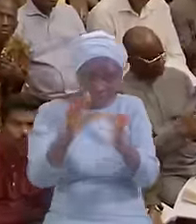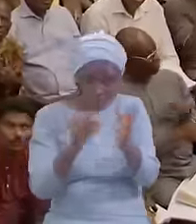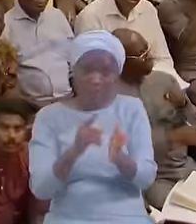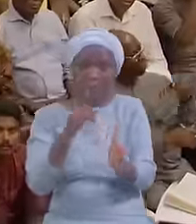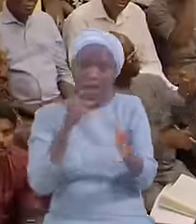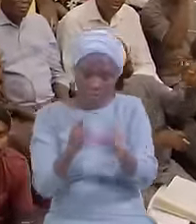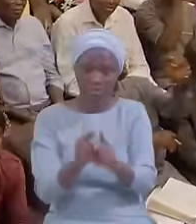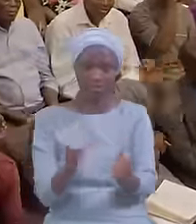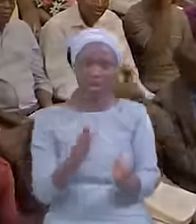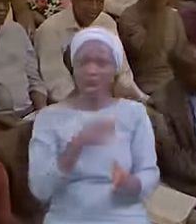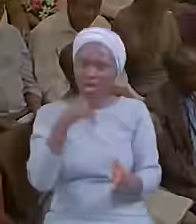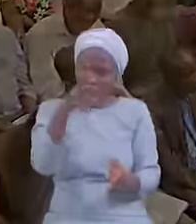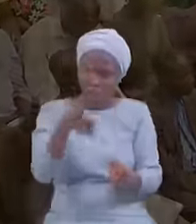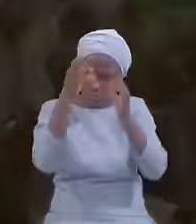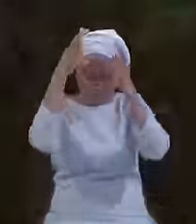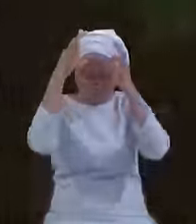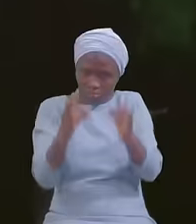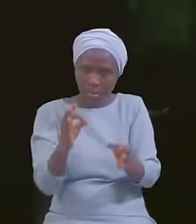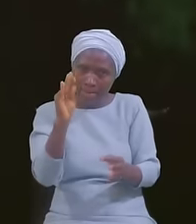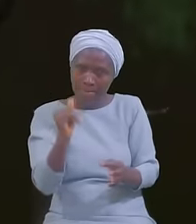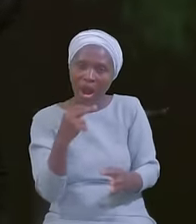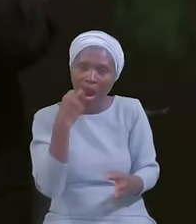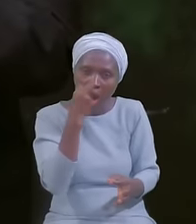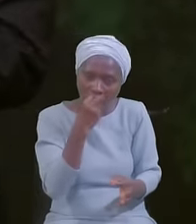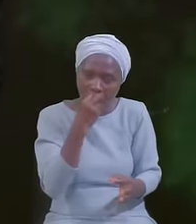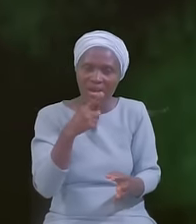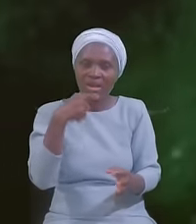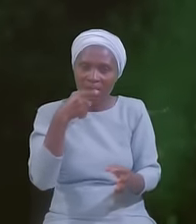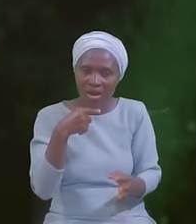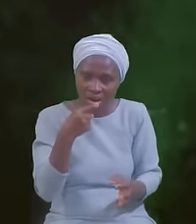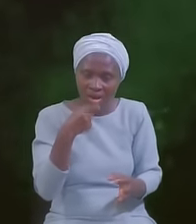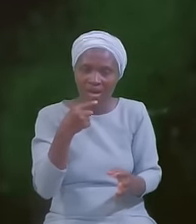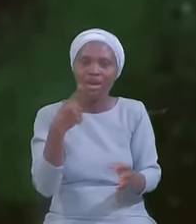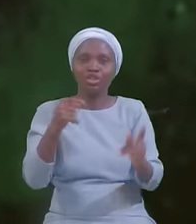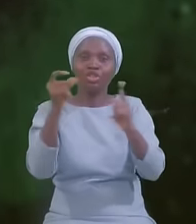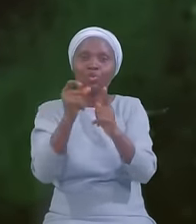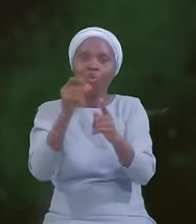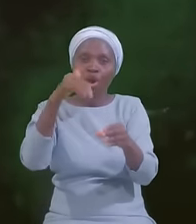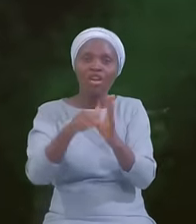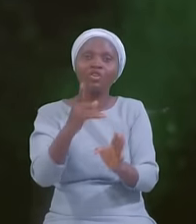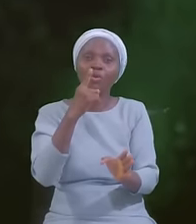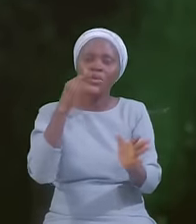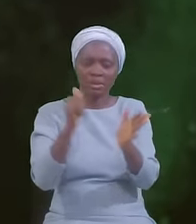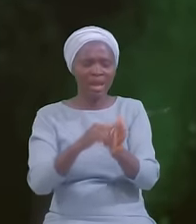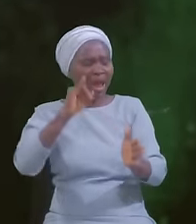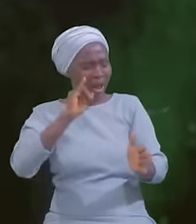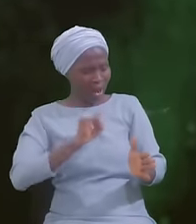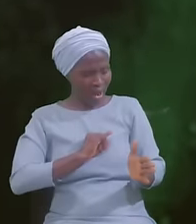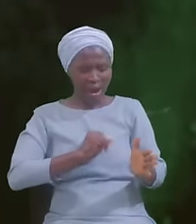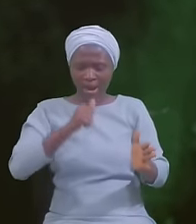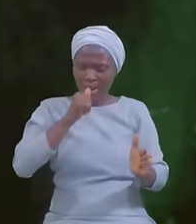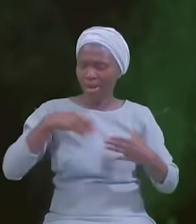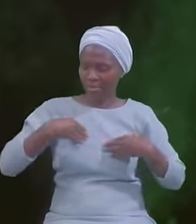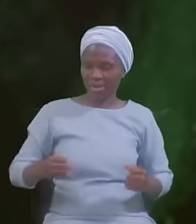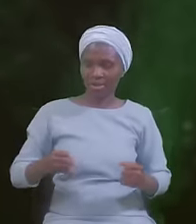determined by pronouncing, by repeating the word in your mouth, I am healed?